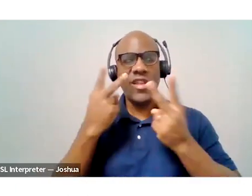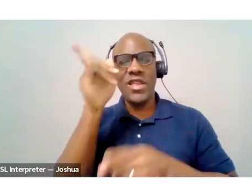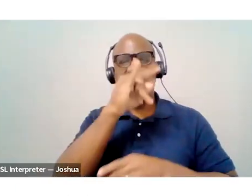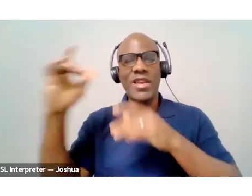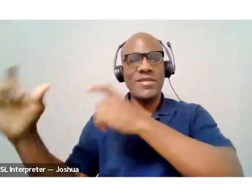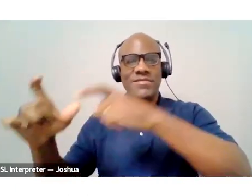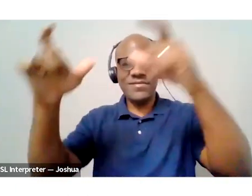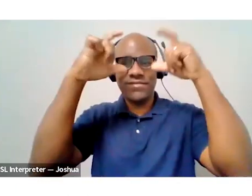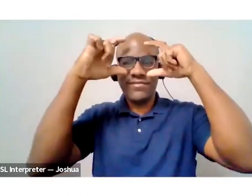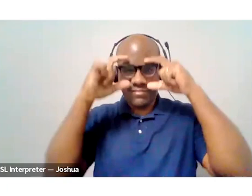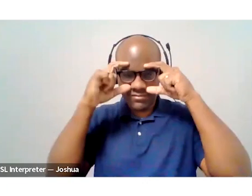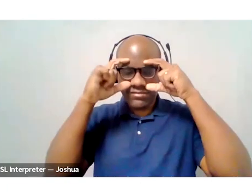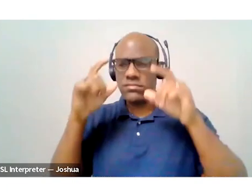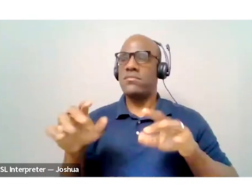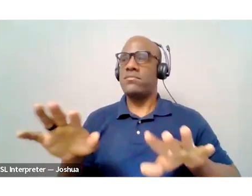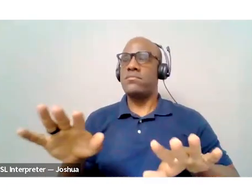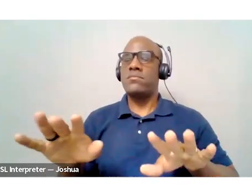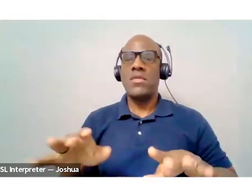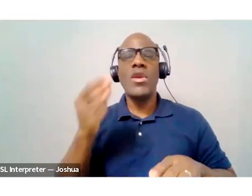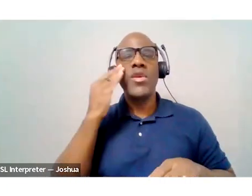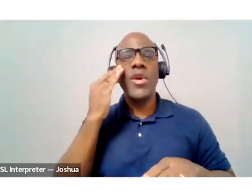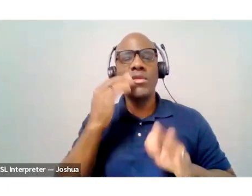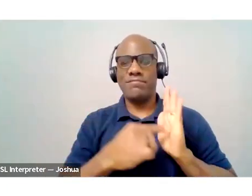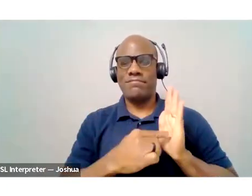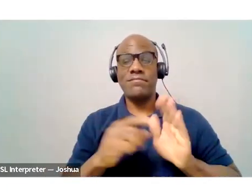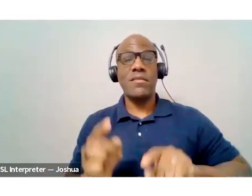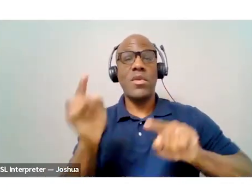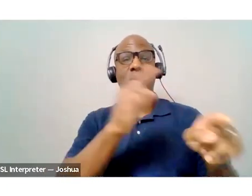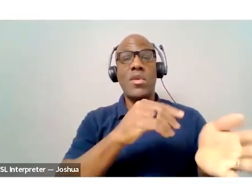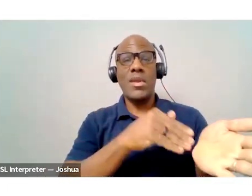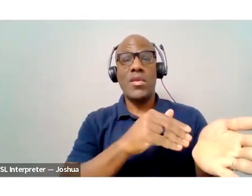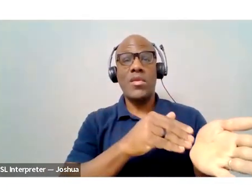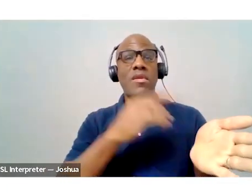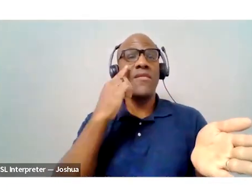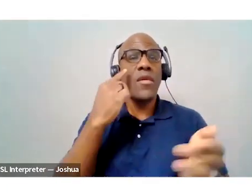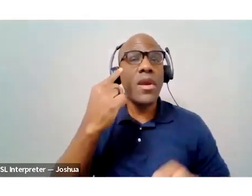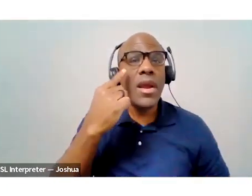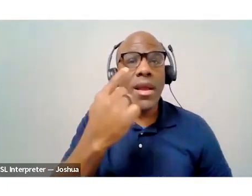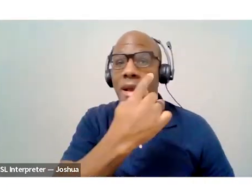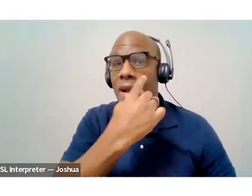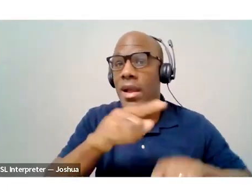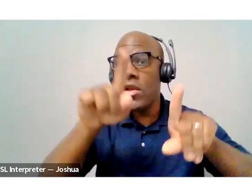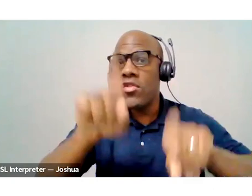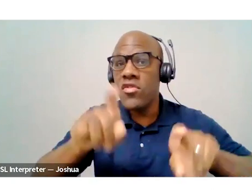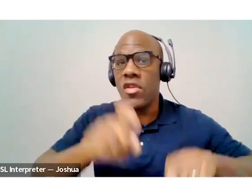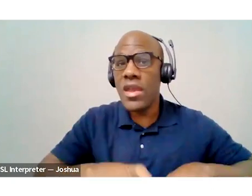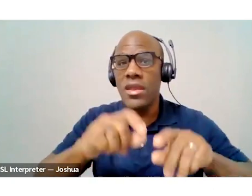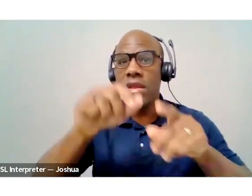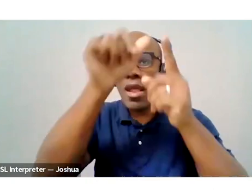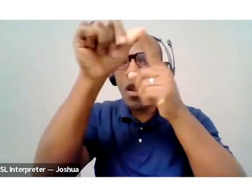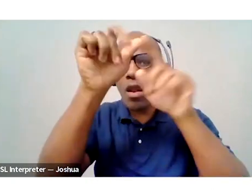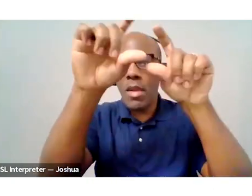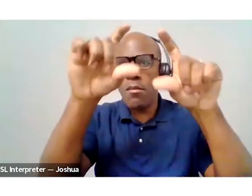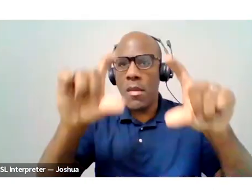like when you've gone to do an eye check, when they're starting to calibrate what is